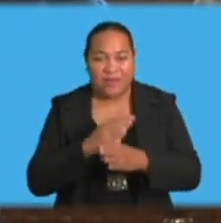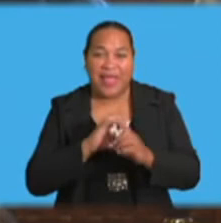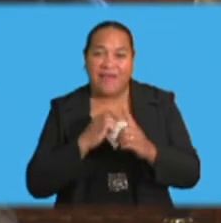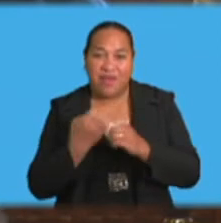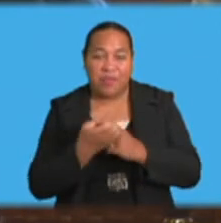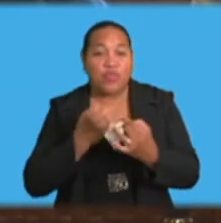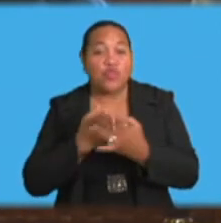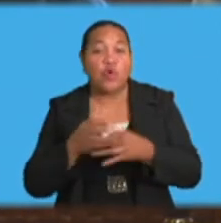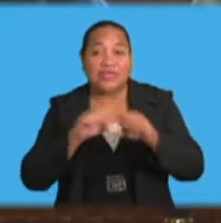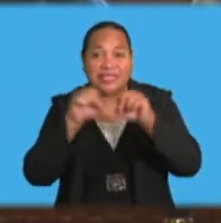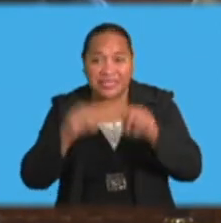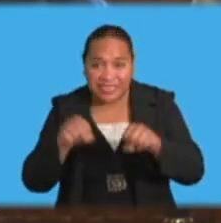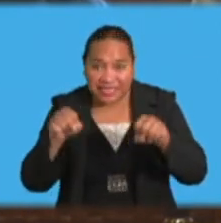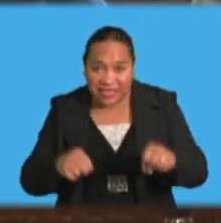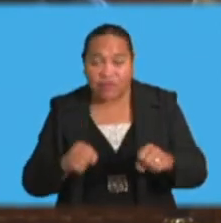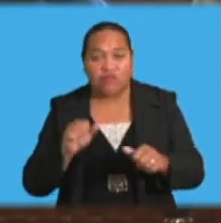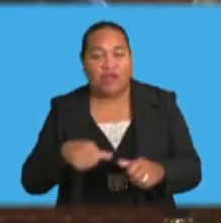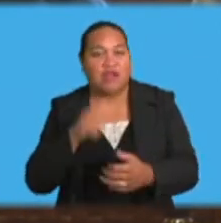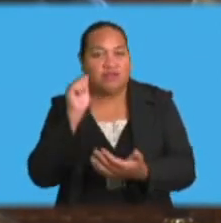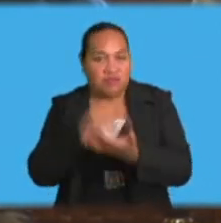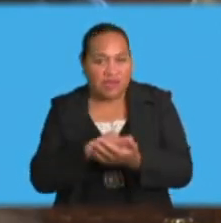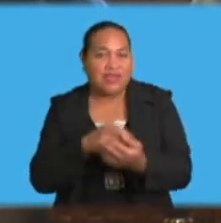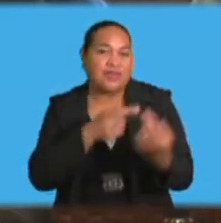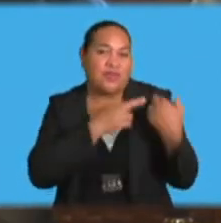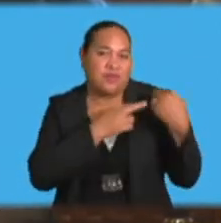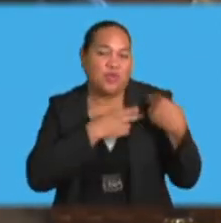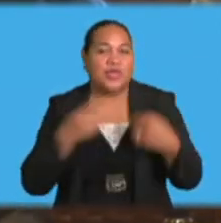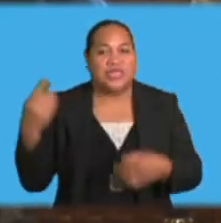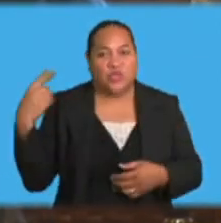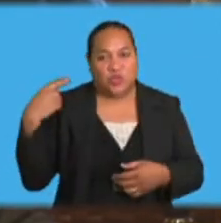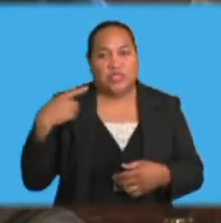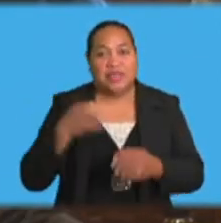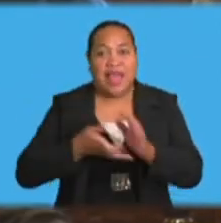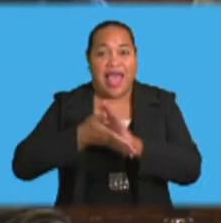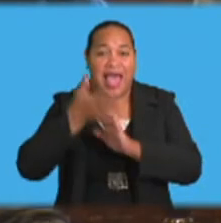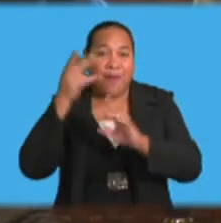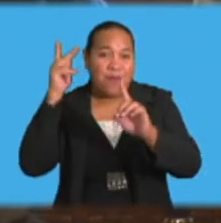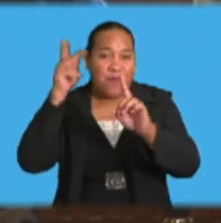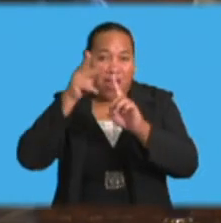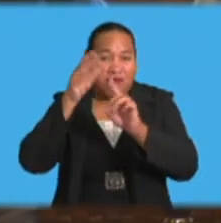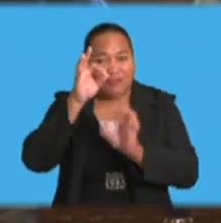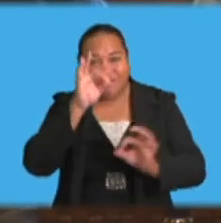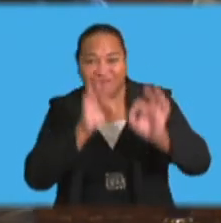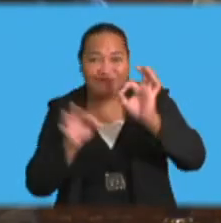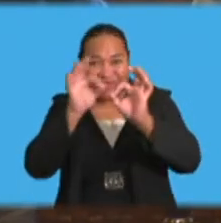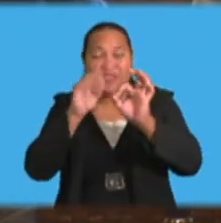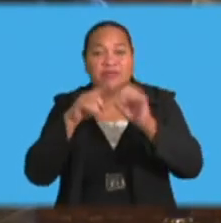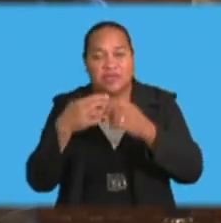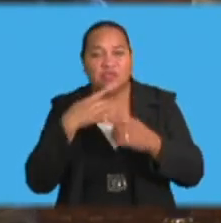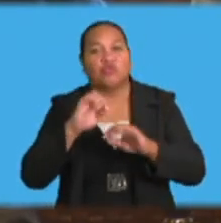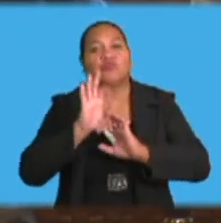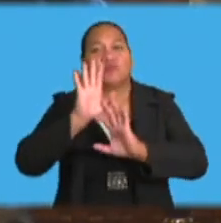of defined rights, responsibilities and duties, and where the highest priority is accorded to the principle of